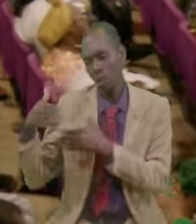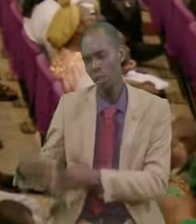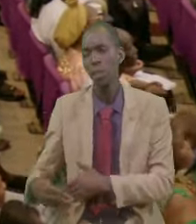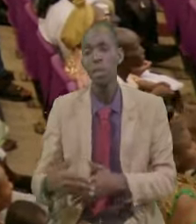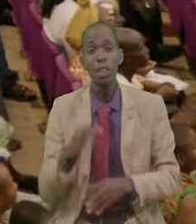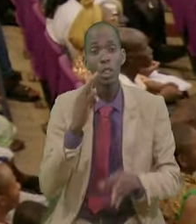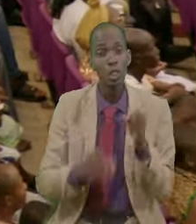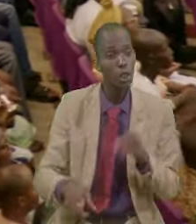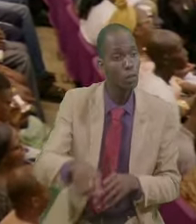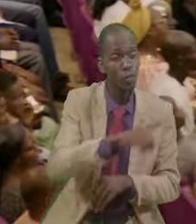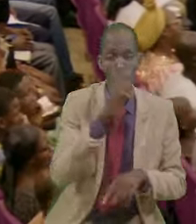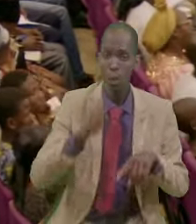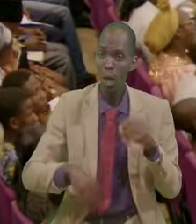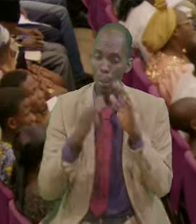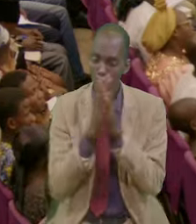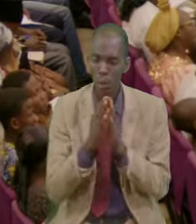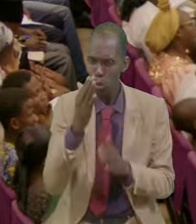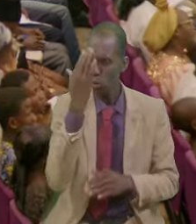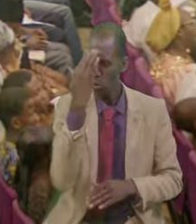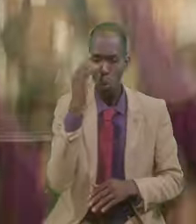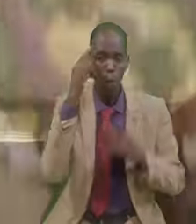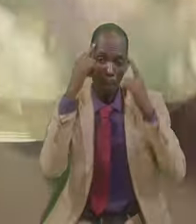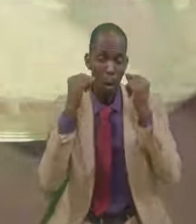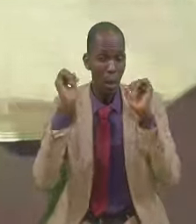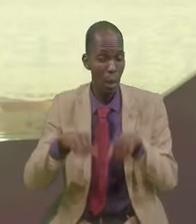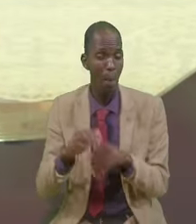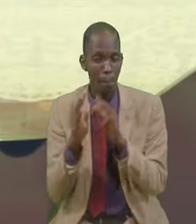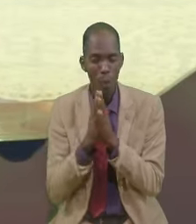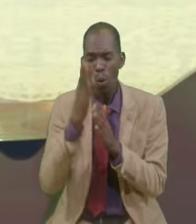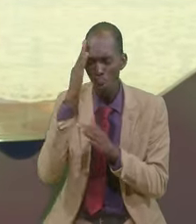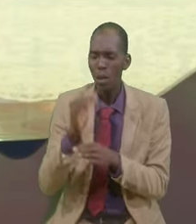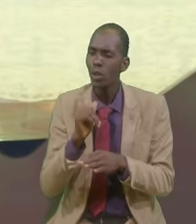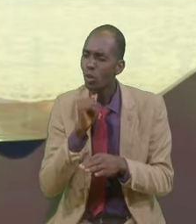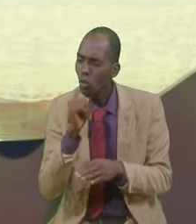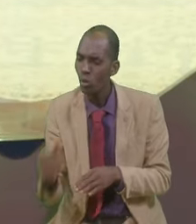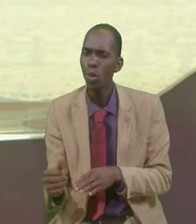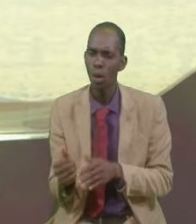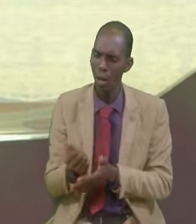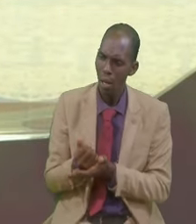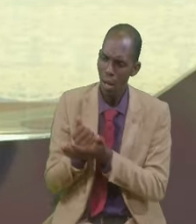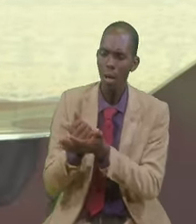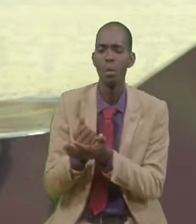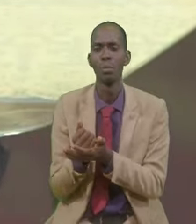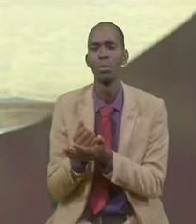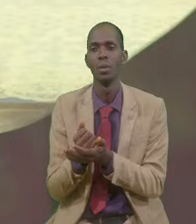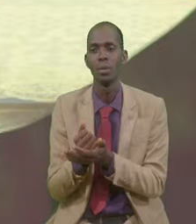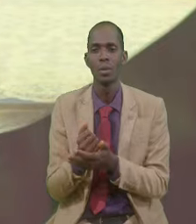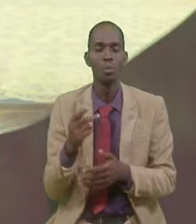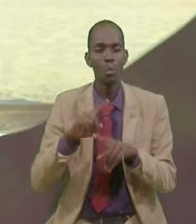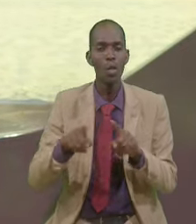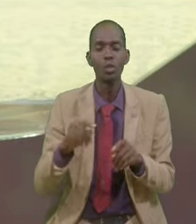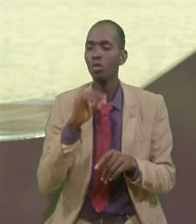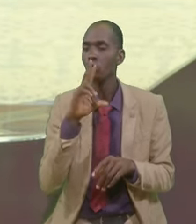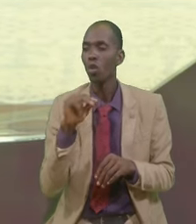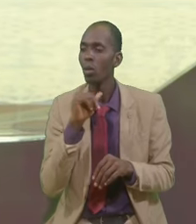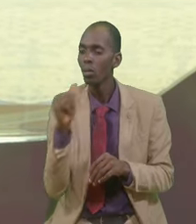can pray. And because Moses can pray, we know that this problem is going to be solved. But they began to find fault with Moses.